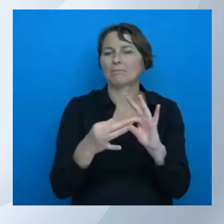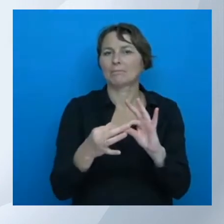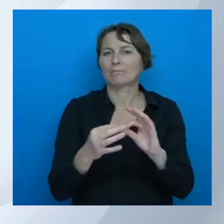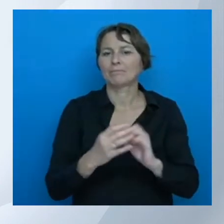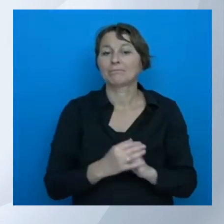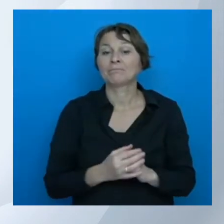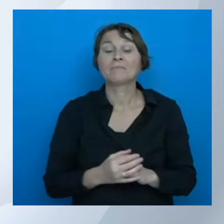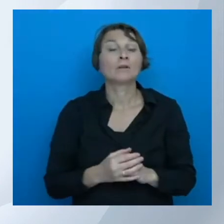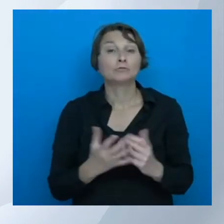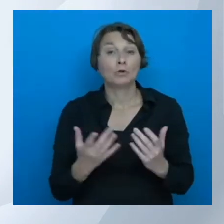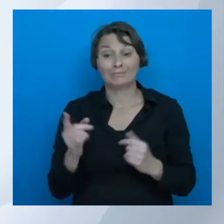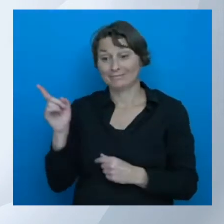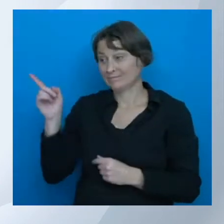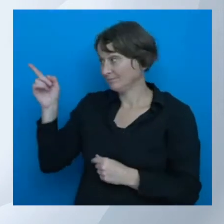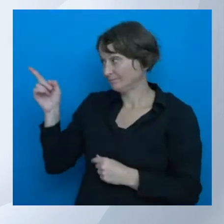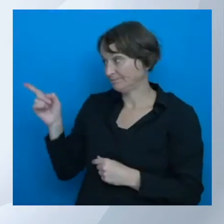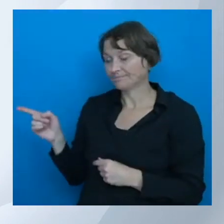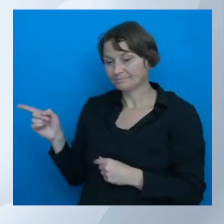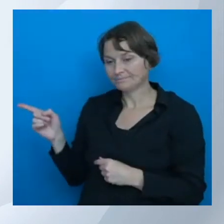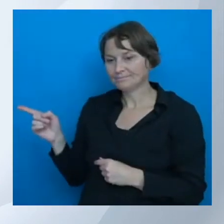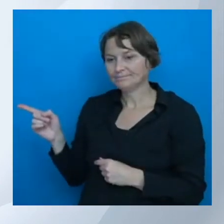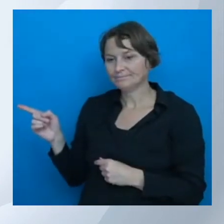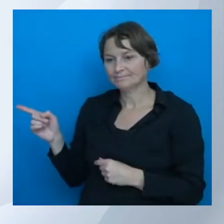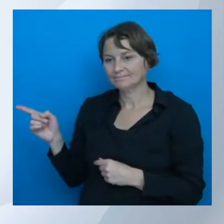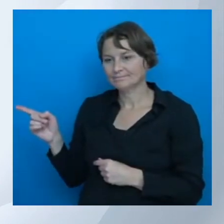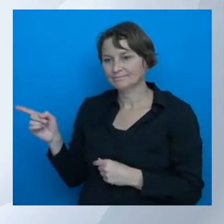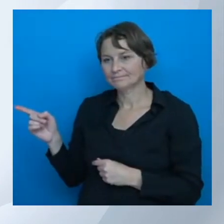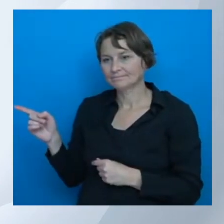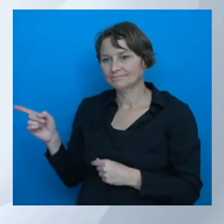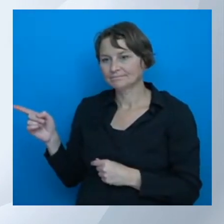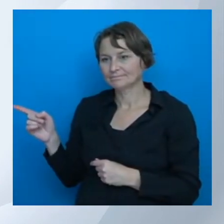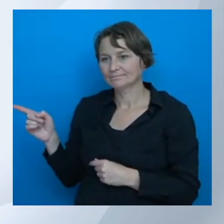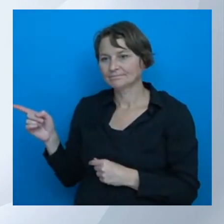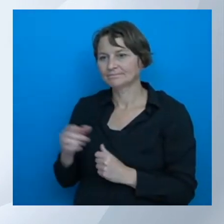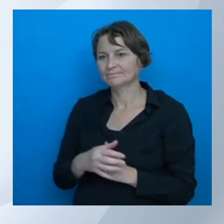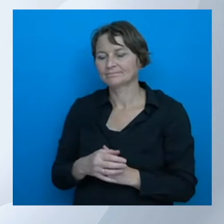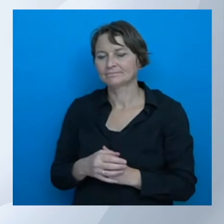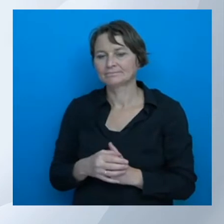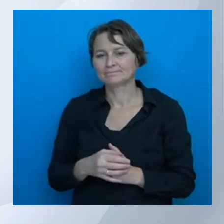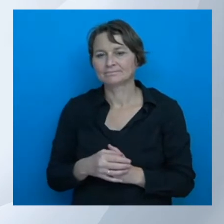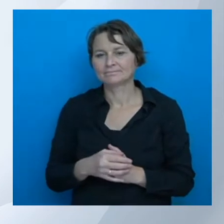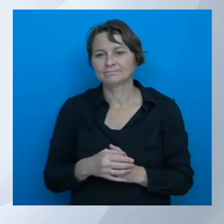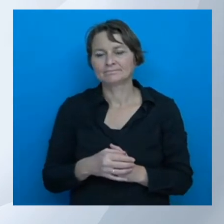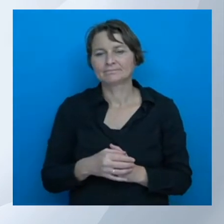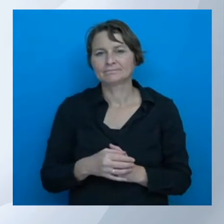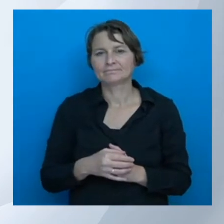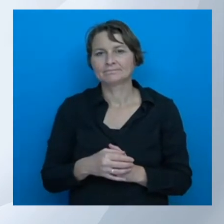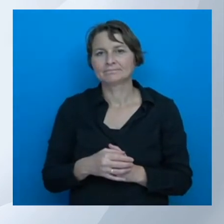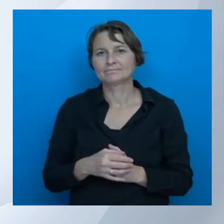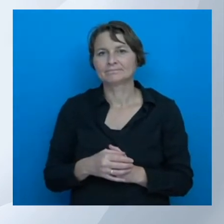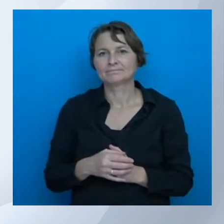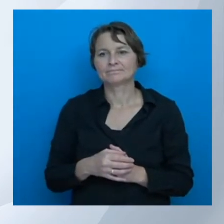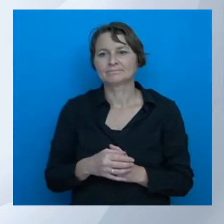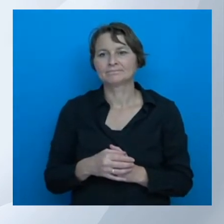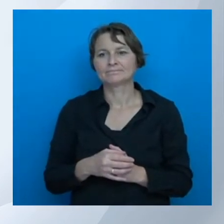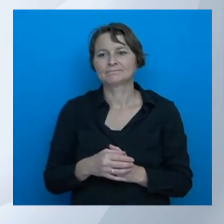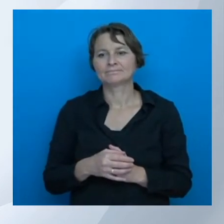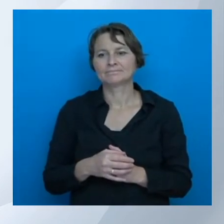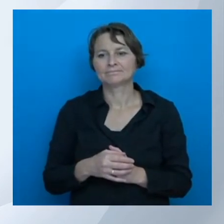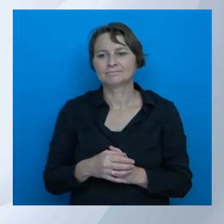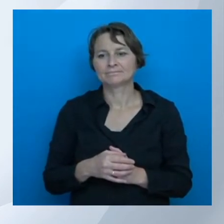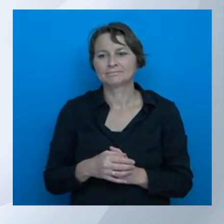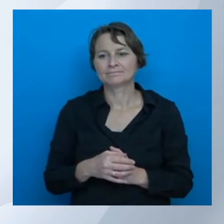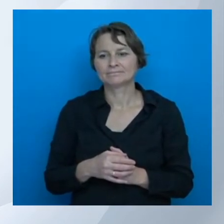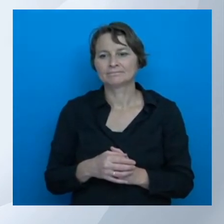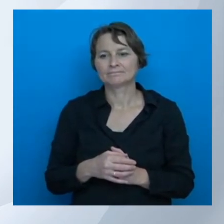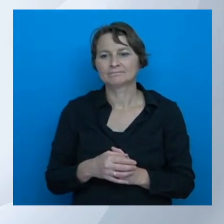go to the default pool that I've created. We can also configure some more advanced things like, does